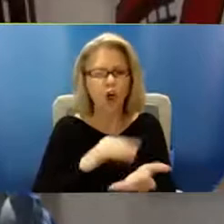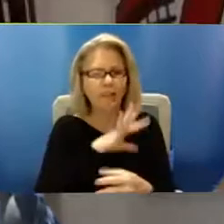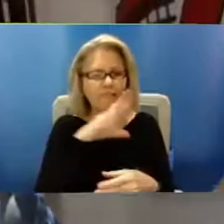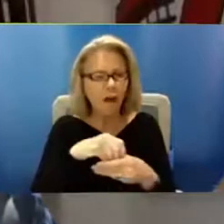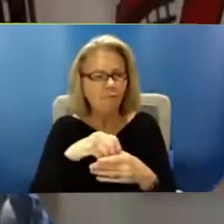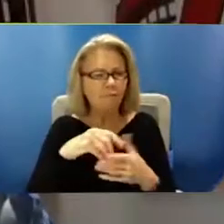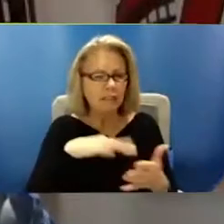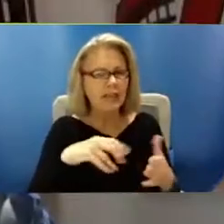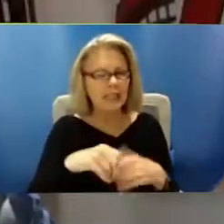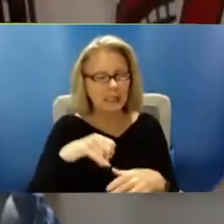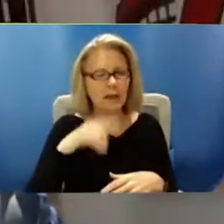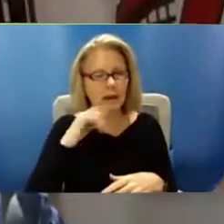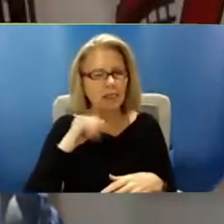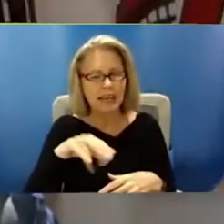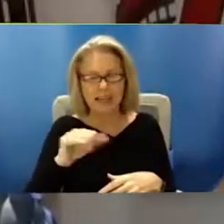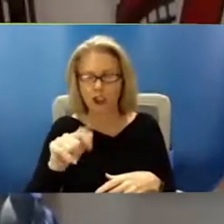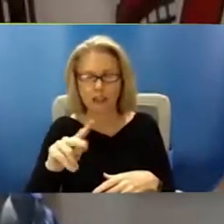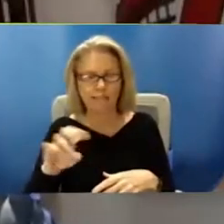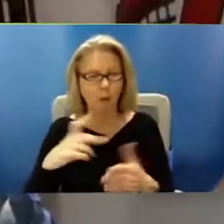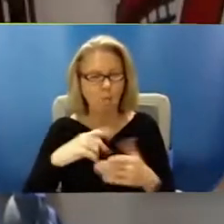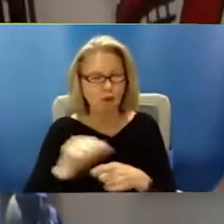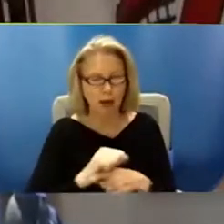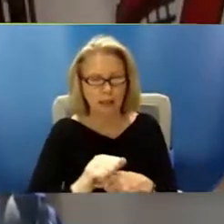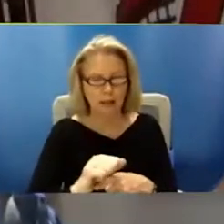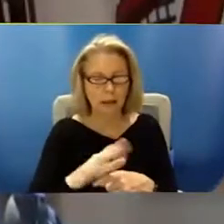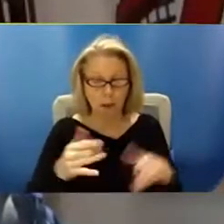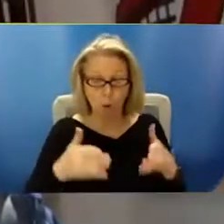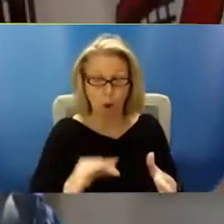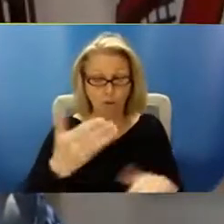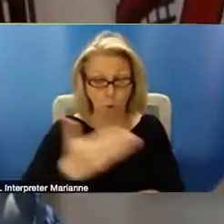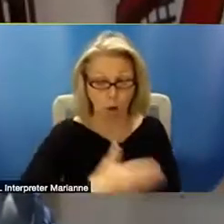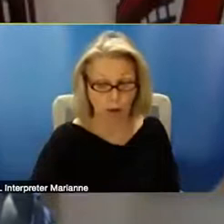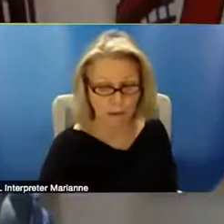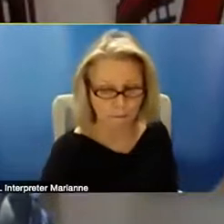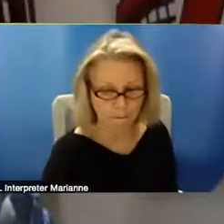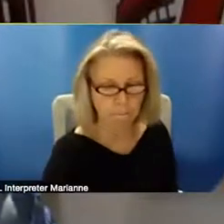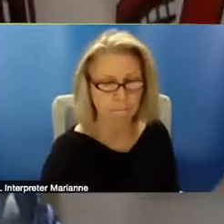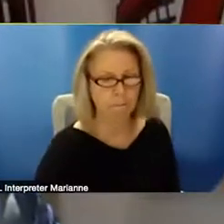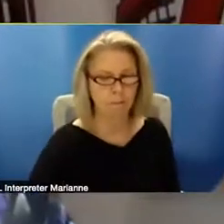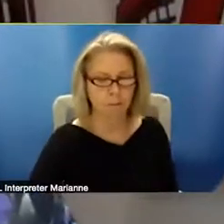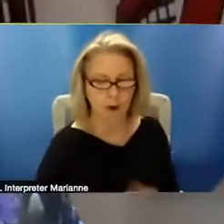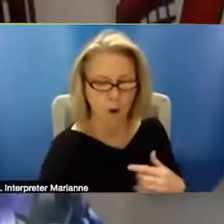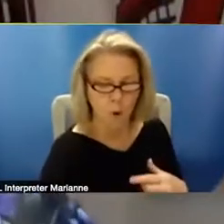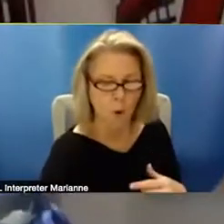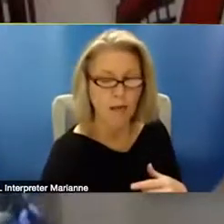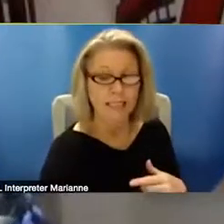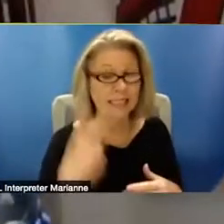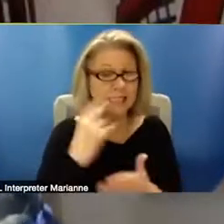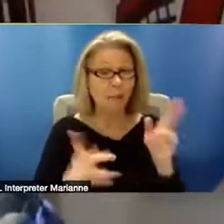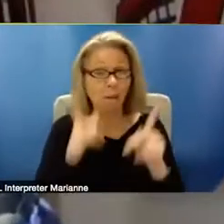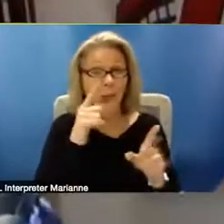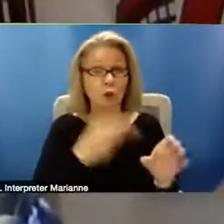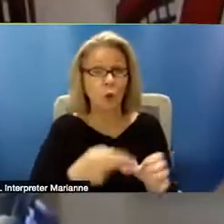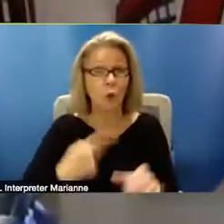learning and embodied study for coalitional practice. By way of welcoming new audiences who may only